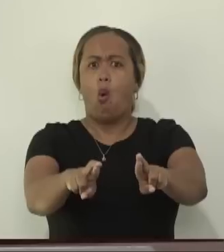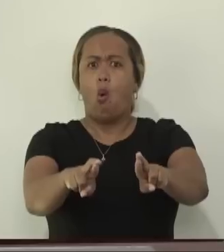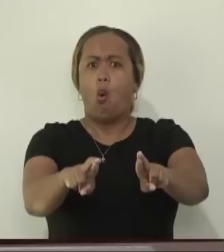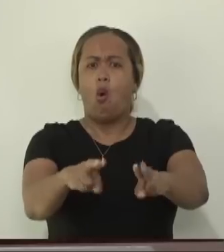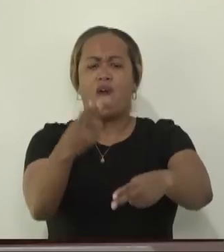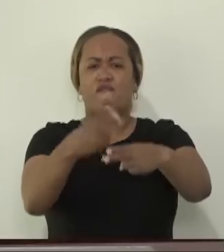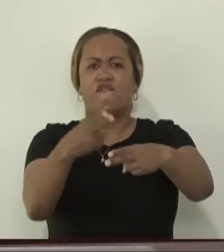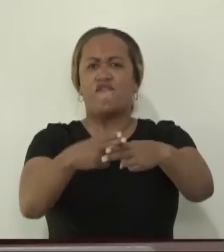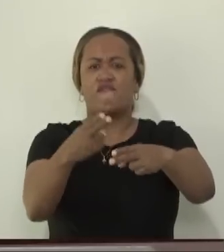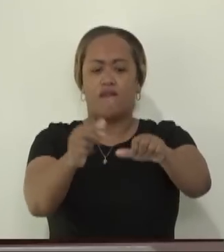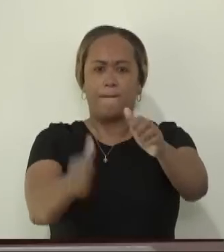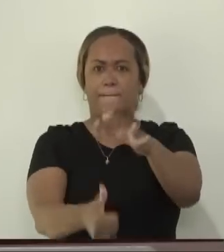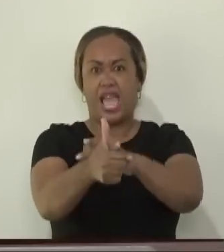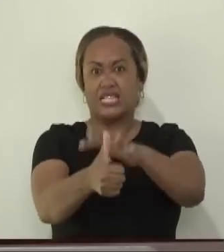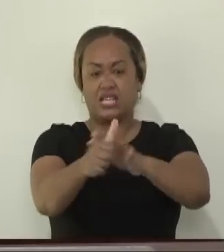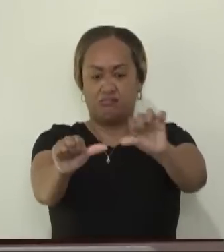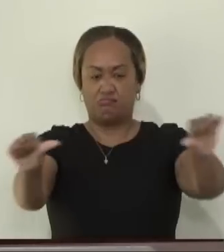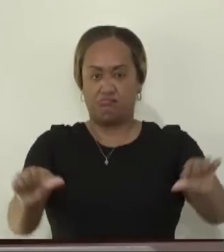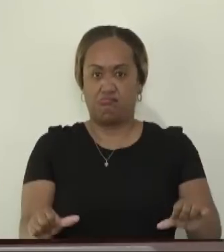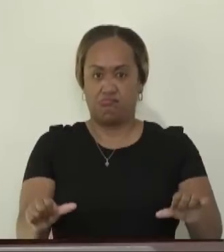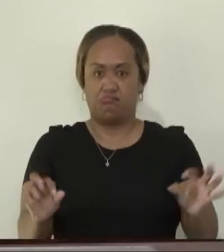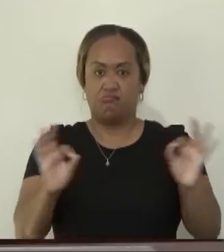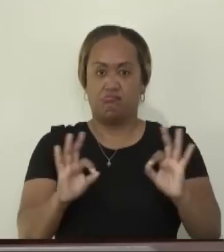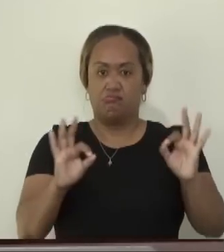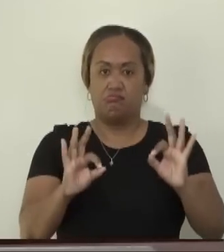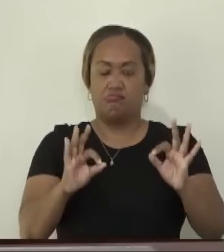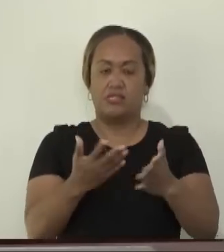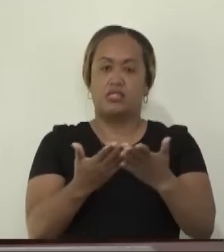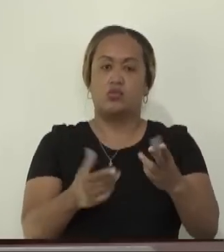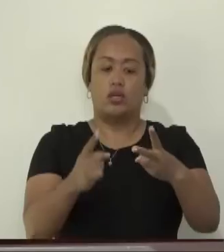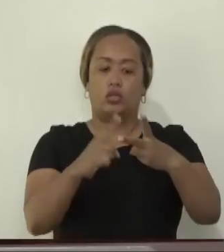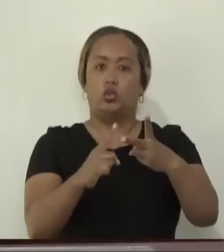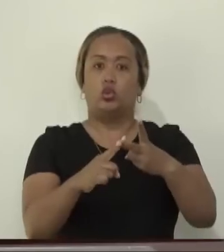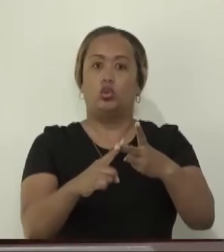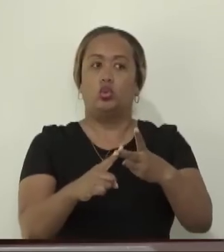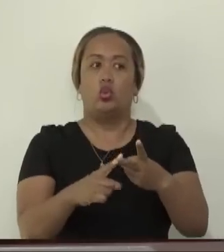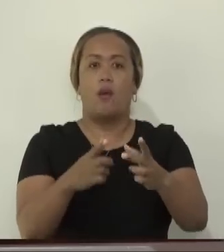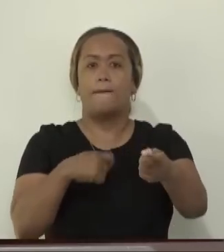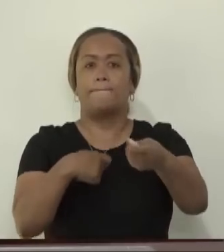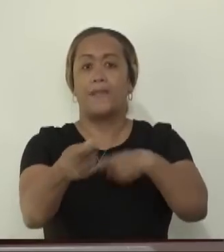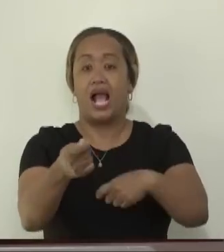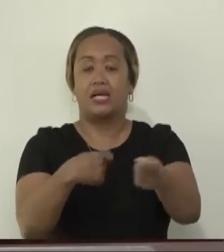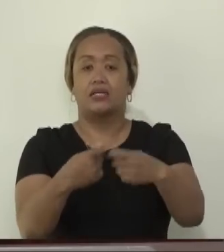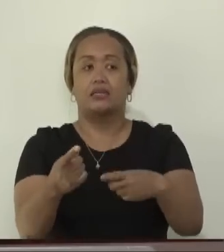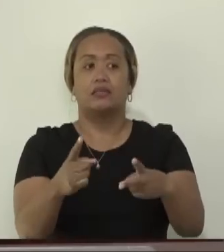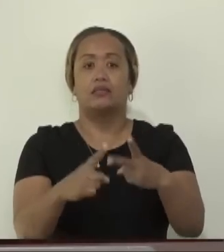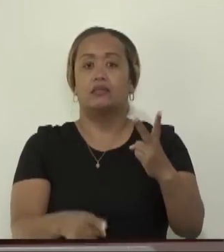farm access roads, to improve access to their markets.